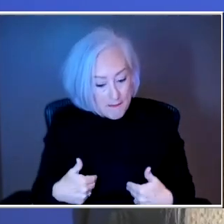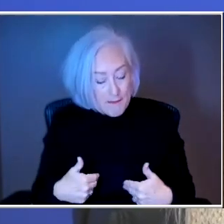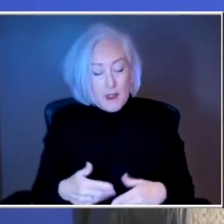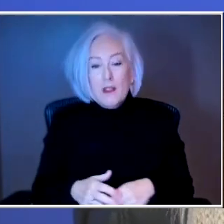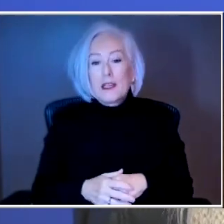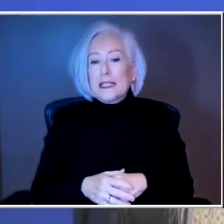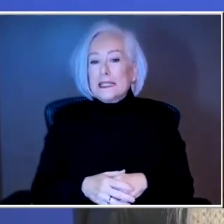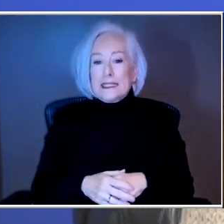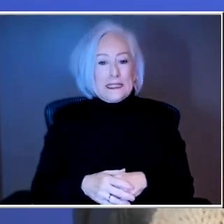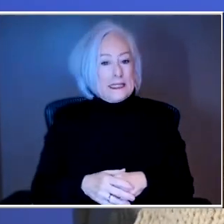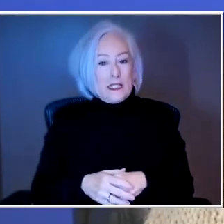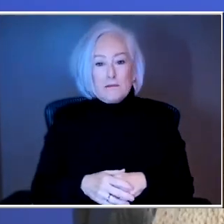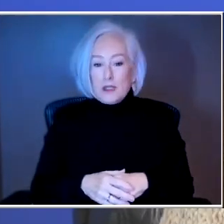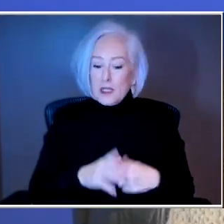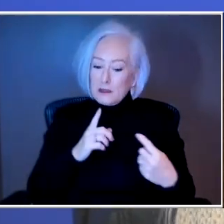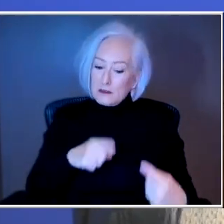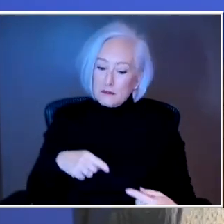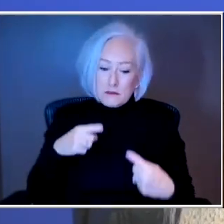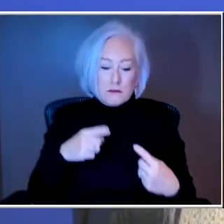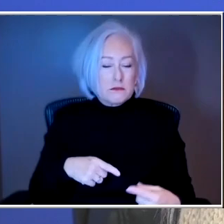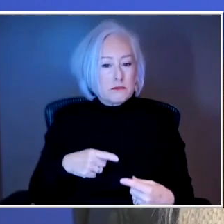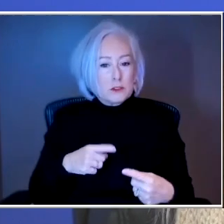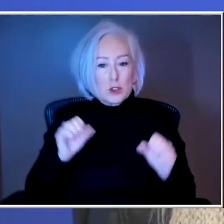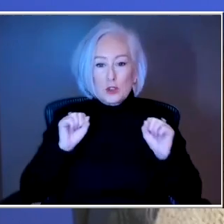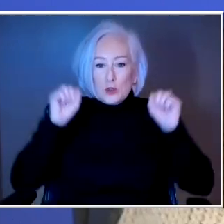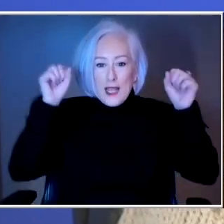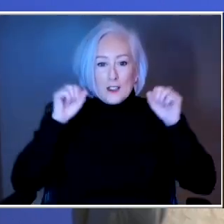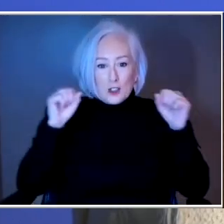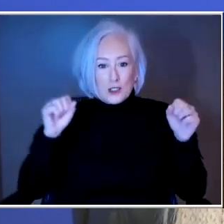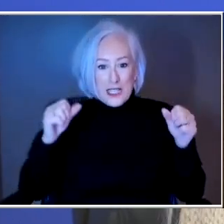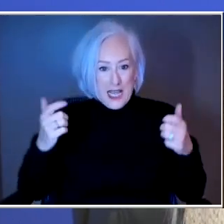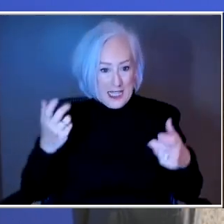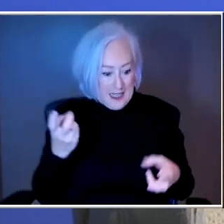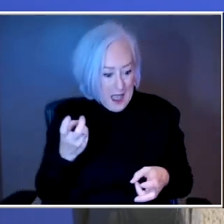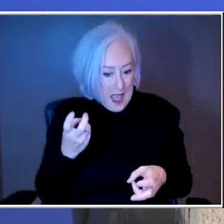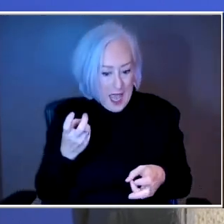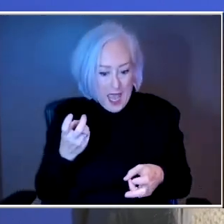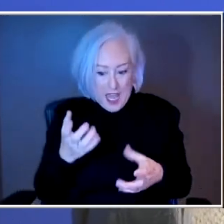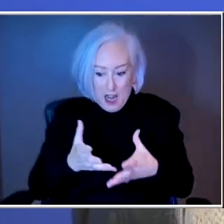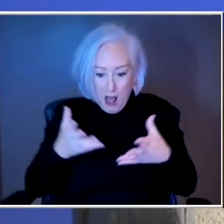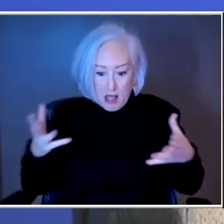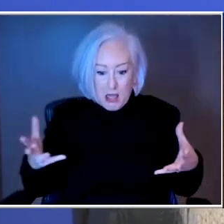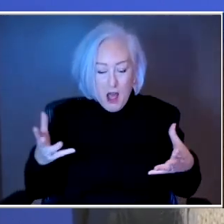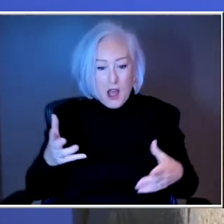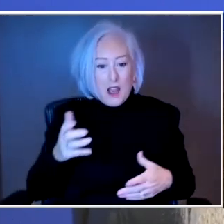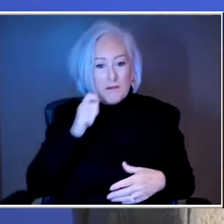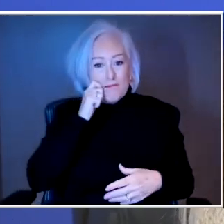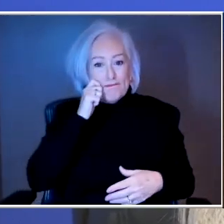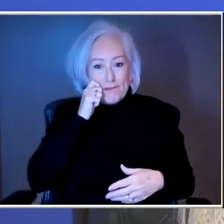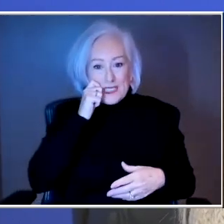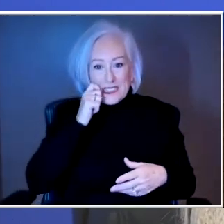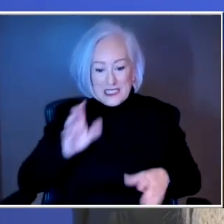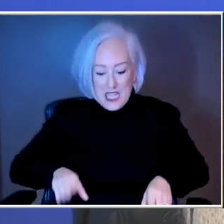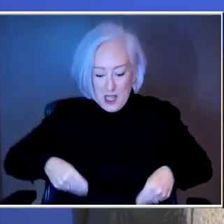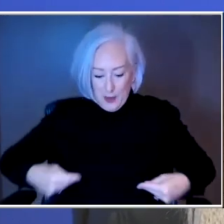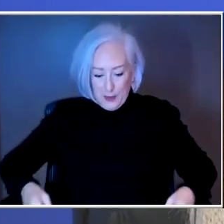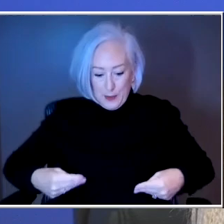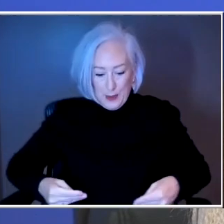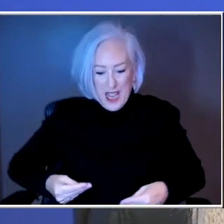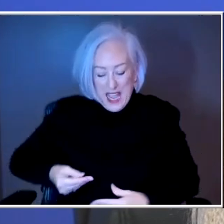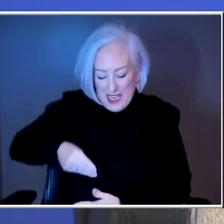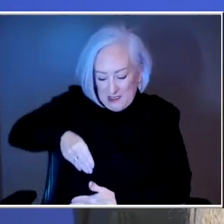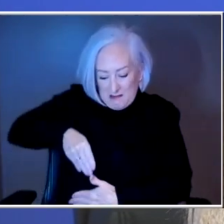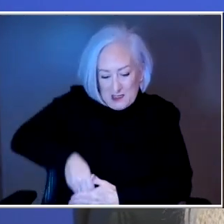it was hard to exercise. I had all this extra skin that I had to tuck in, and it was hurtful. It didn't feel